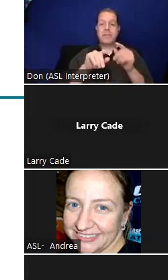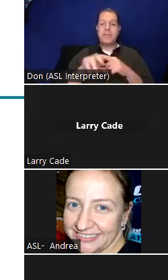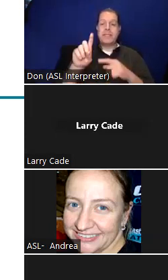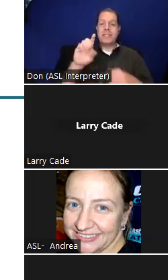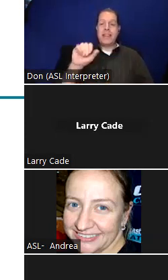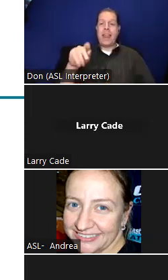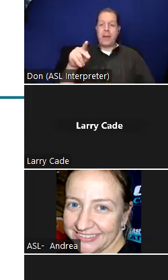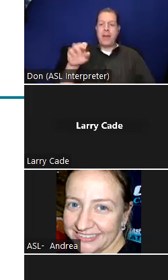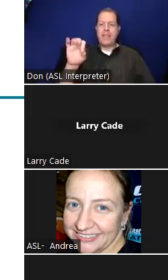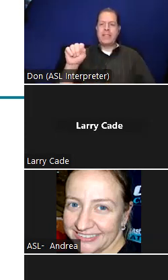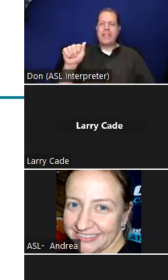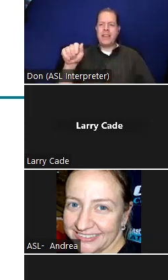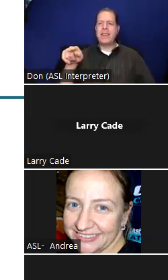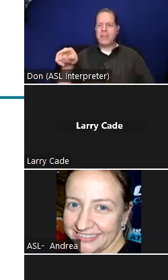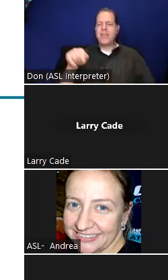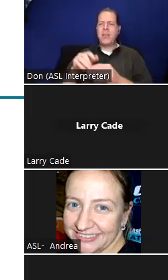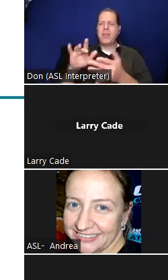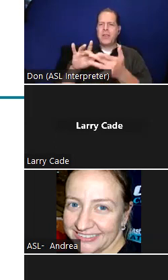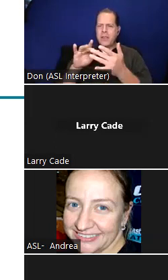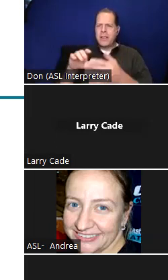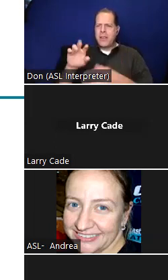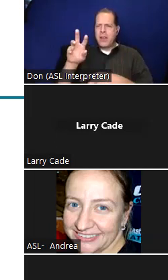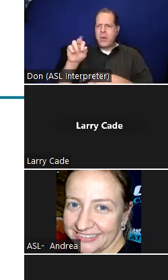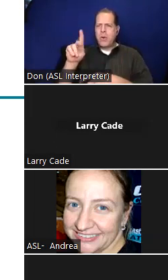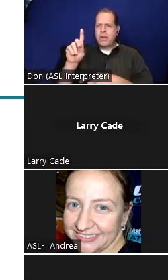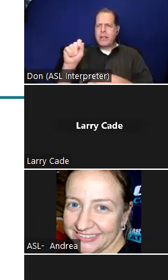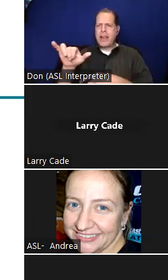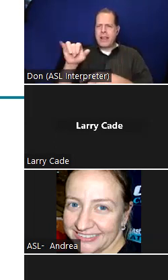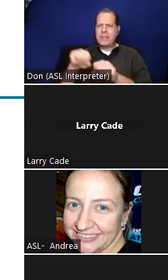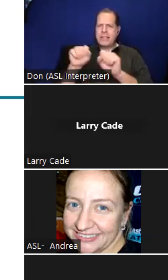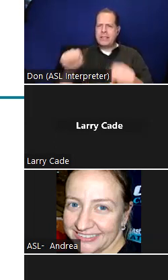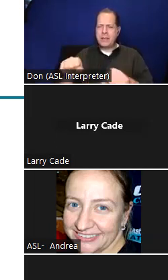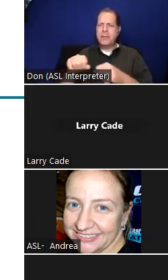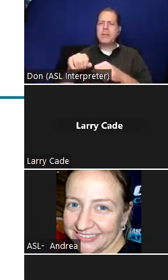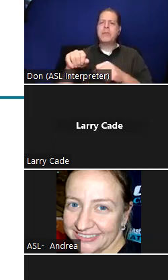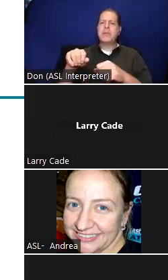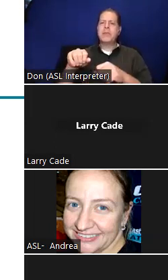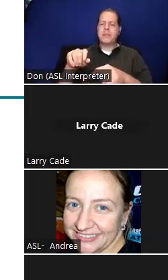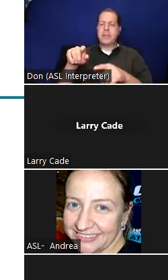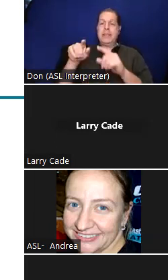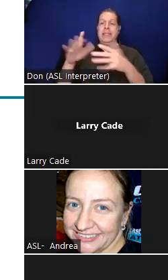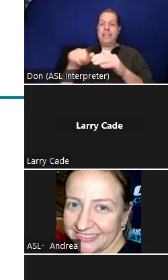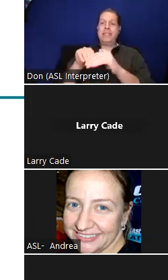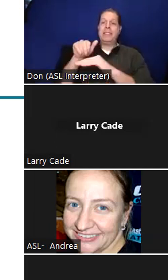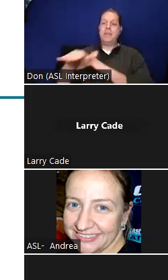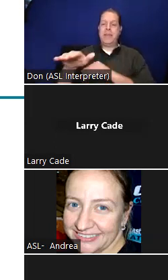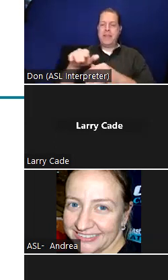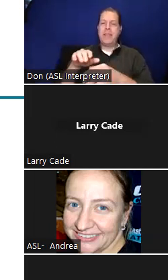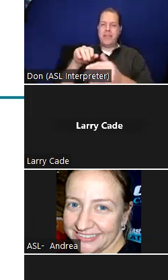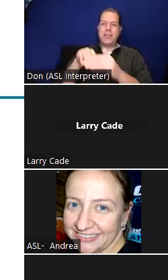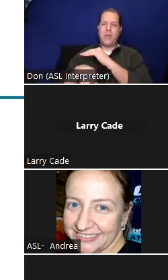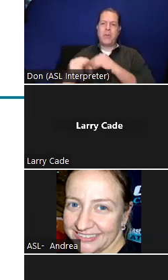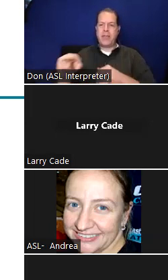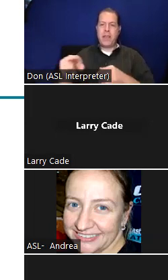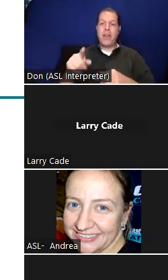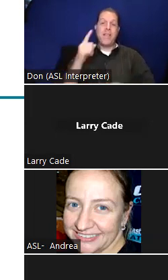go online to through their Workday system. That's how they'll submit their enrollment. For the rest of you guys,